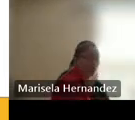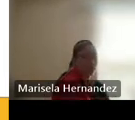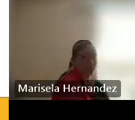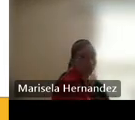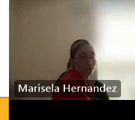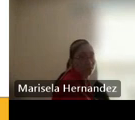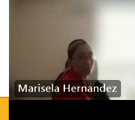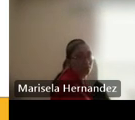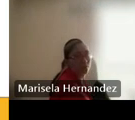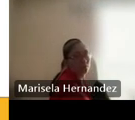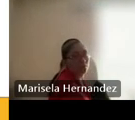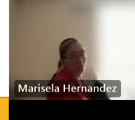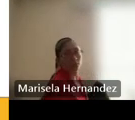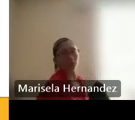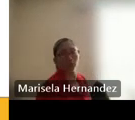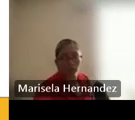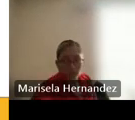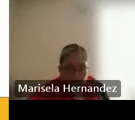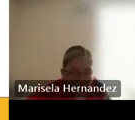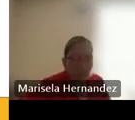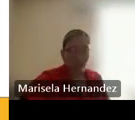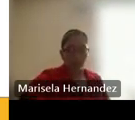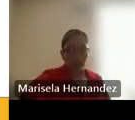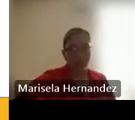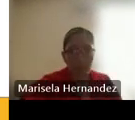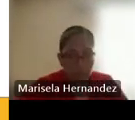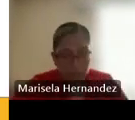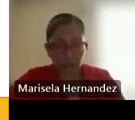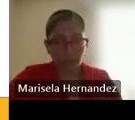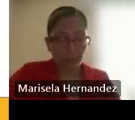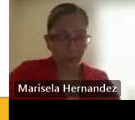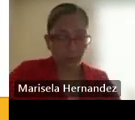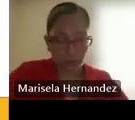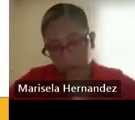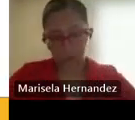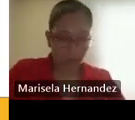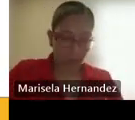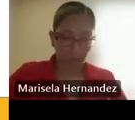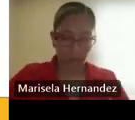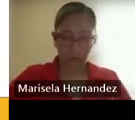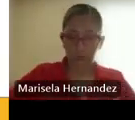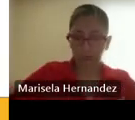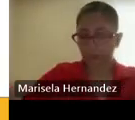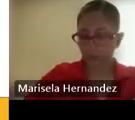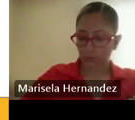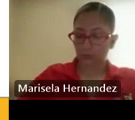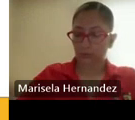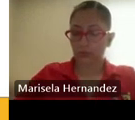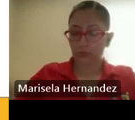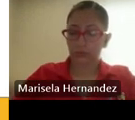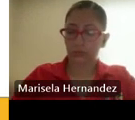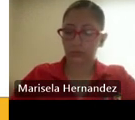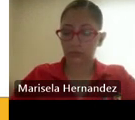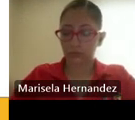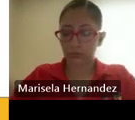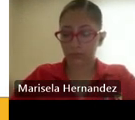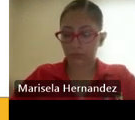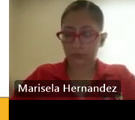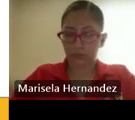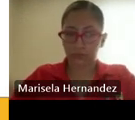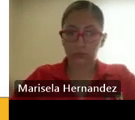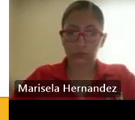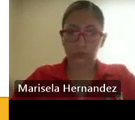we're looking at a slight increase over the FY24 budget, also a fairly